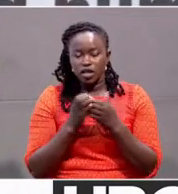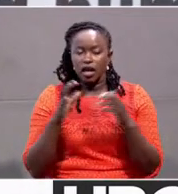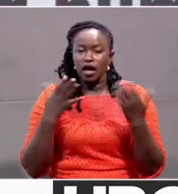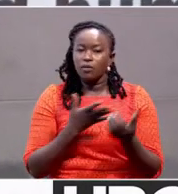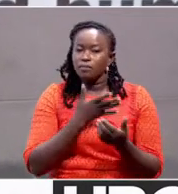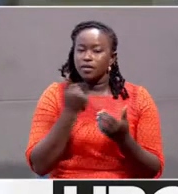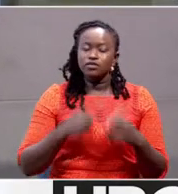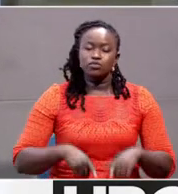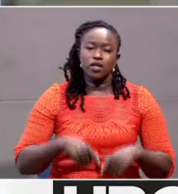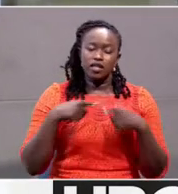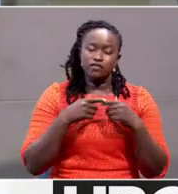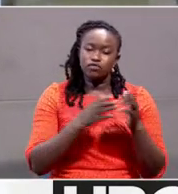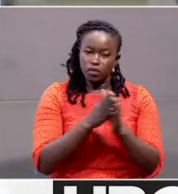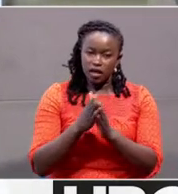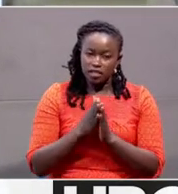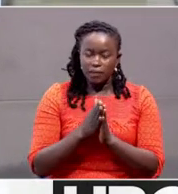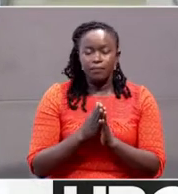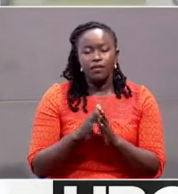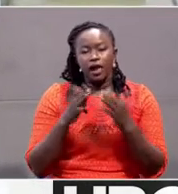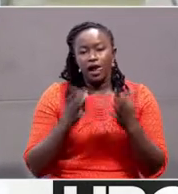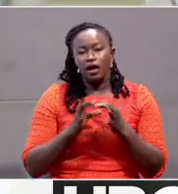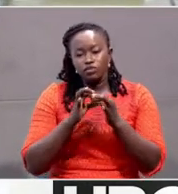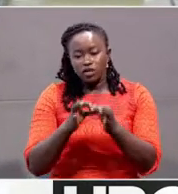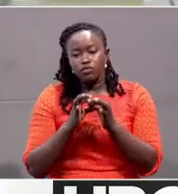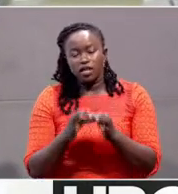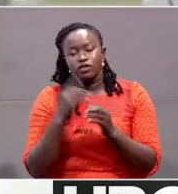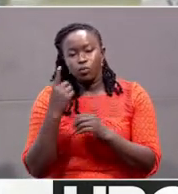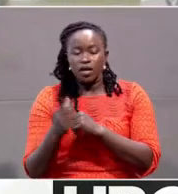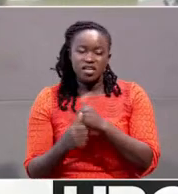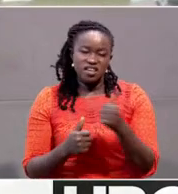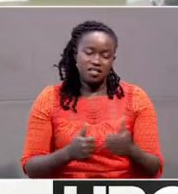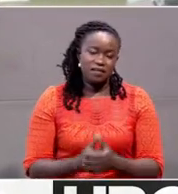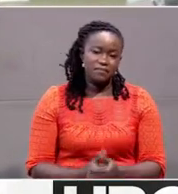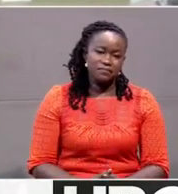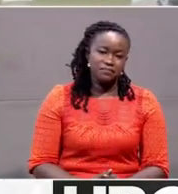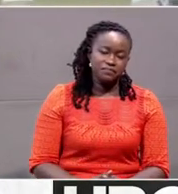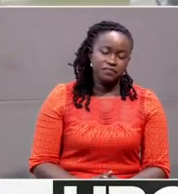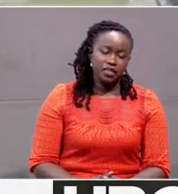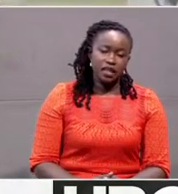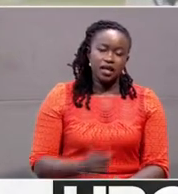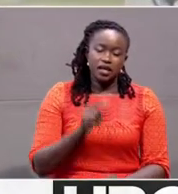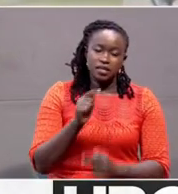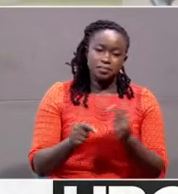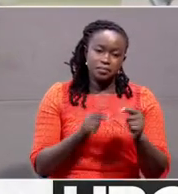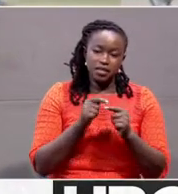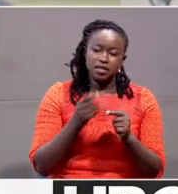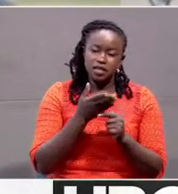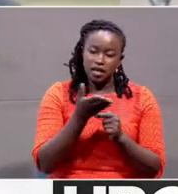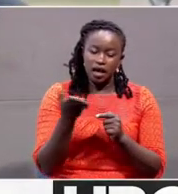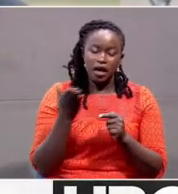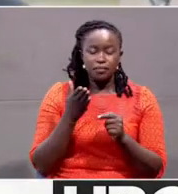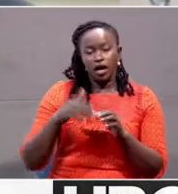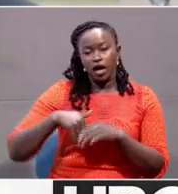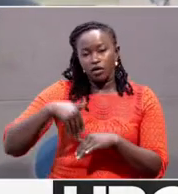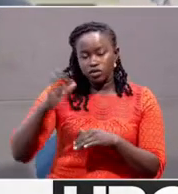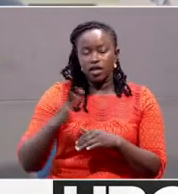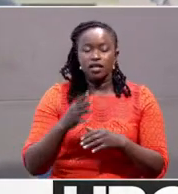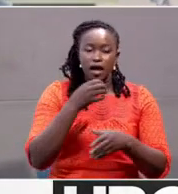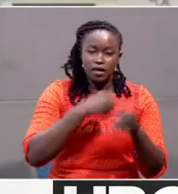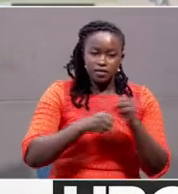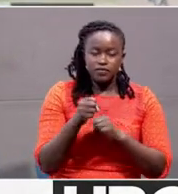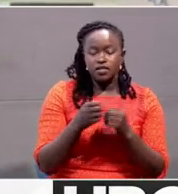to live together. How they relate to one another, especially in outside